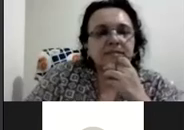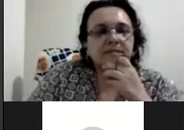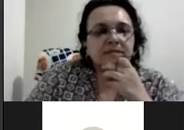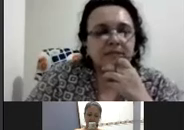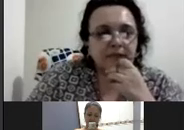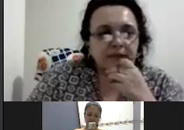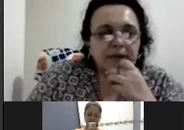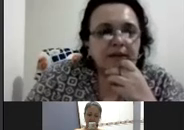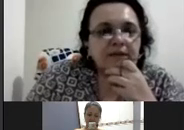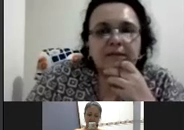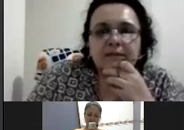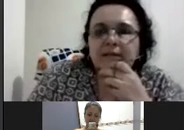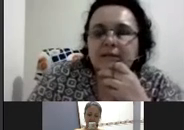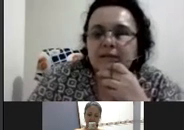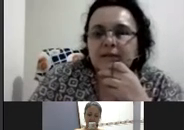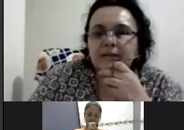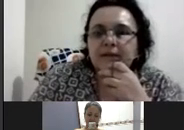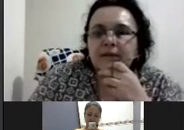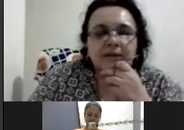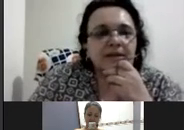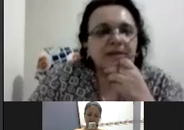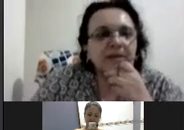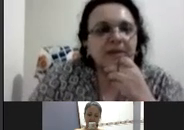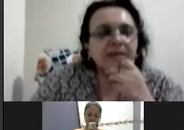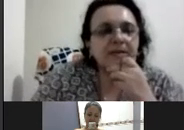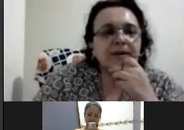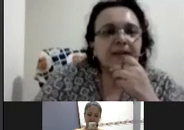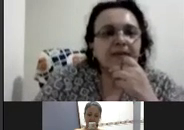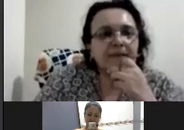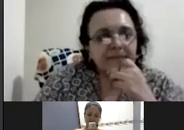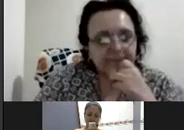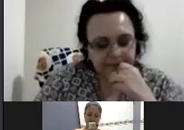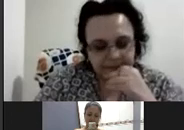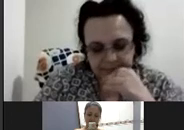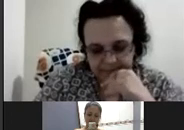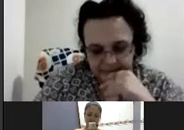Mi teacher. Ajá. Mi teacher. Ok, go ahead.